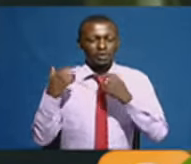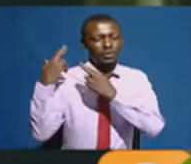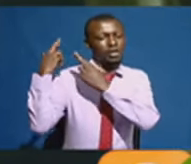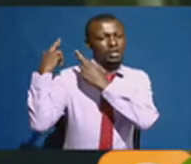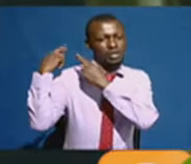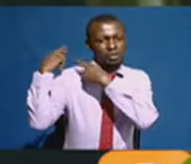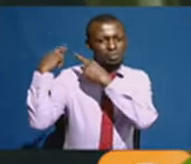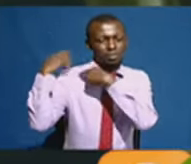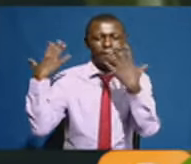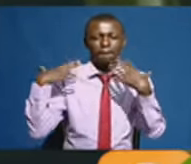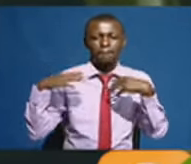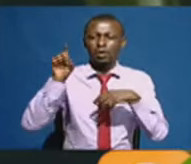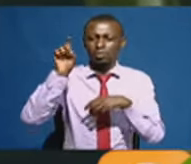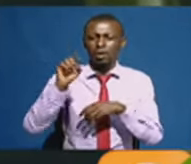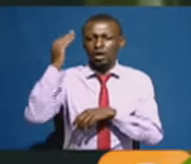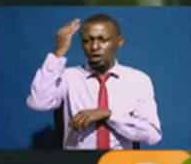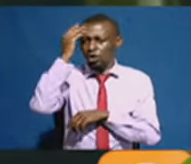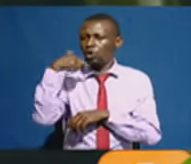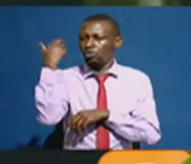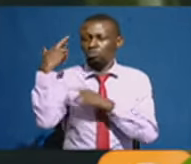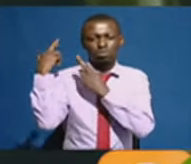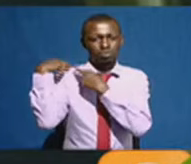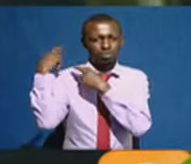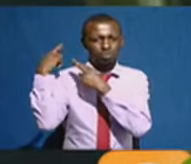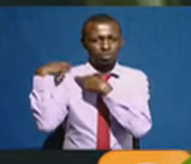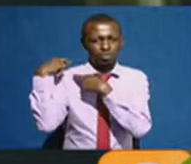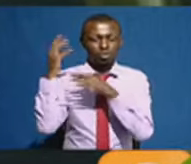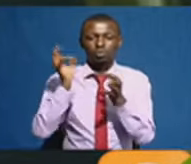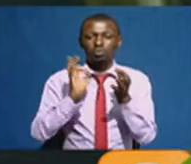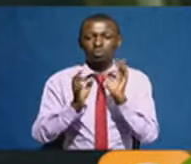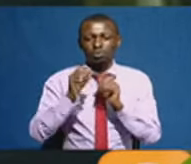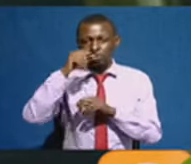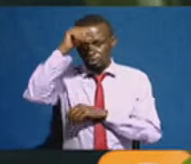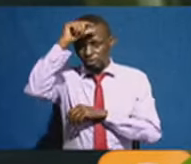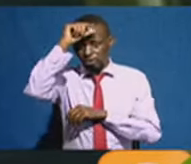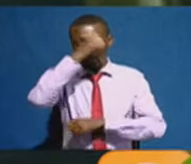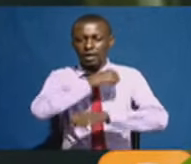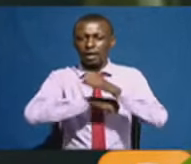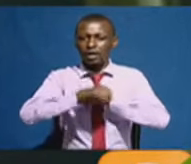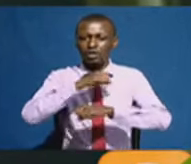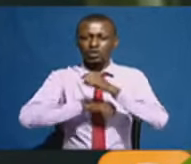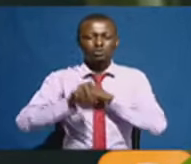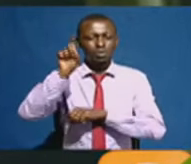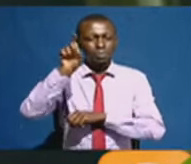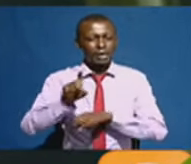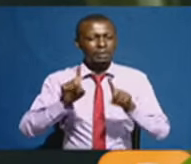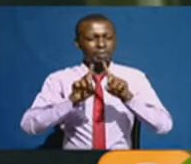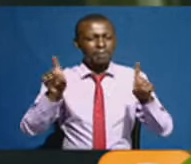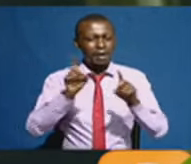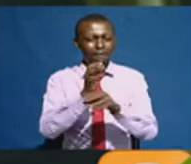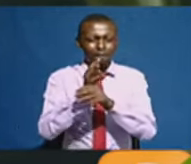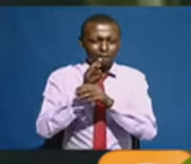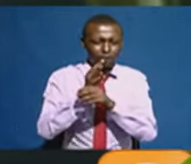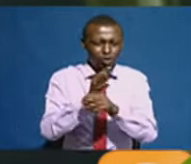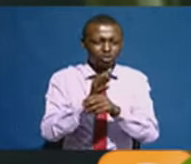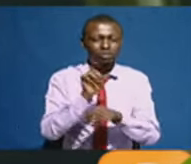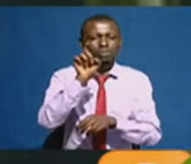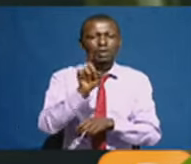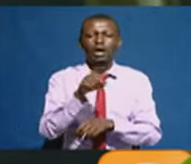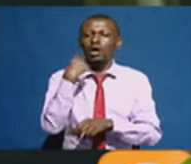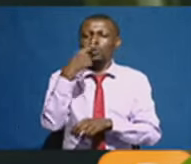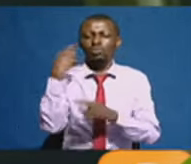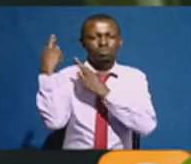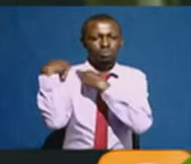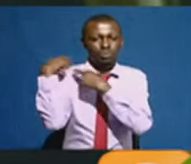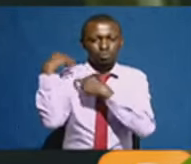responsibility. People have to be accountable, because if you move the government to take an action under duress, you should be held accountable. Right.